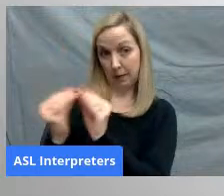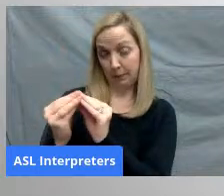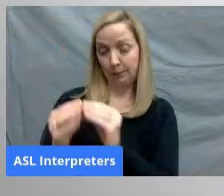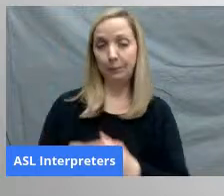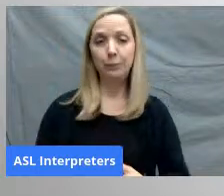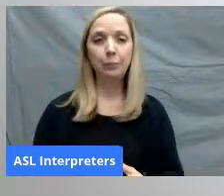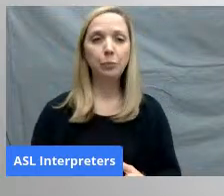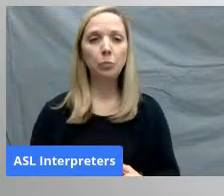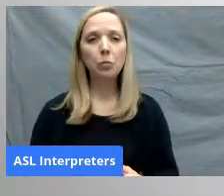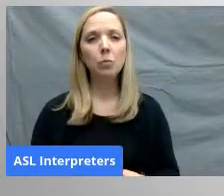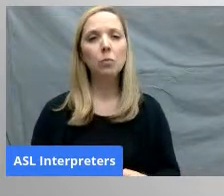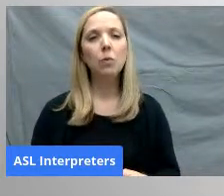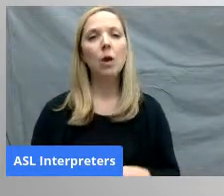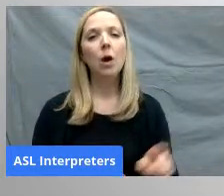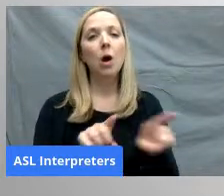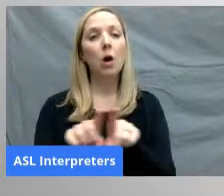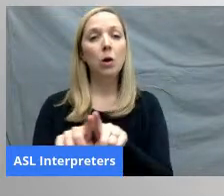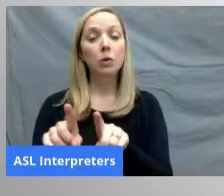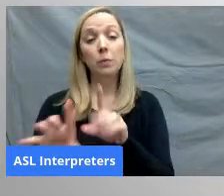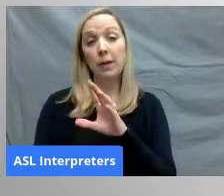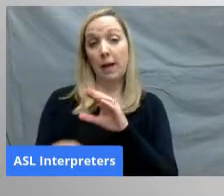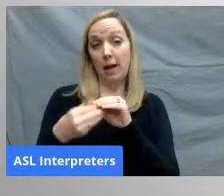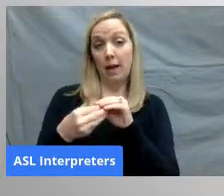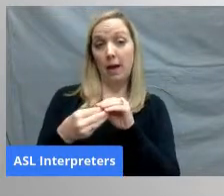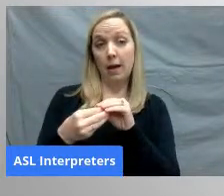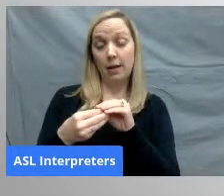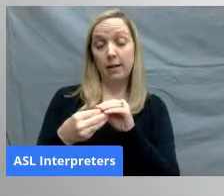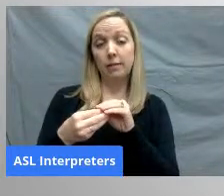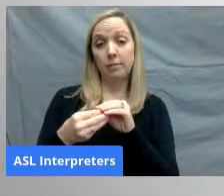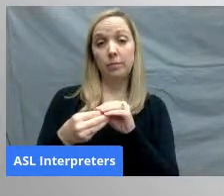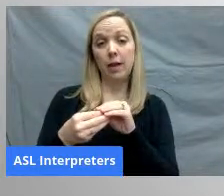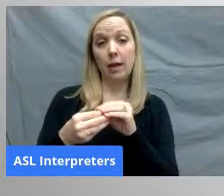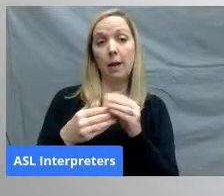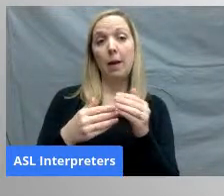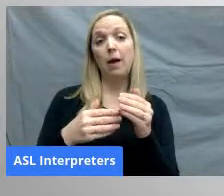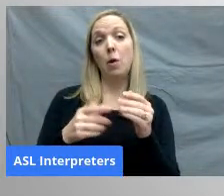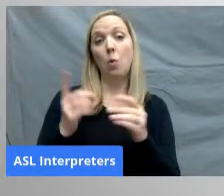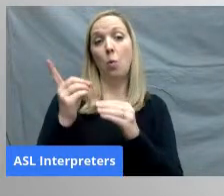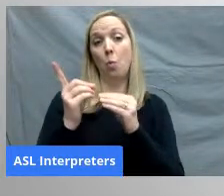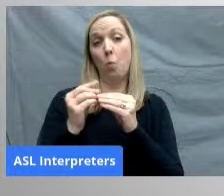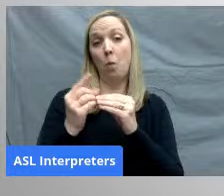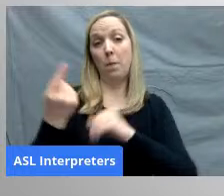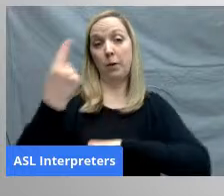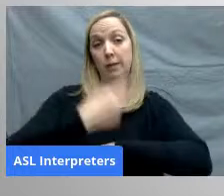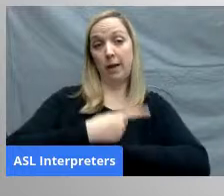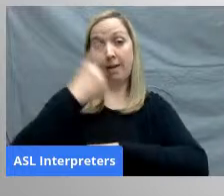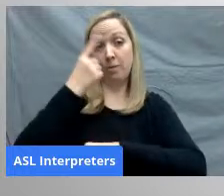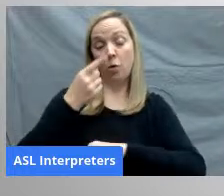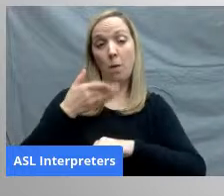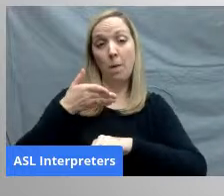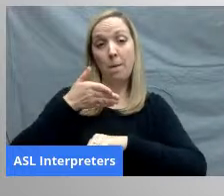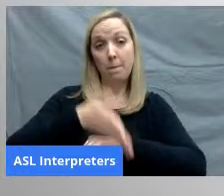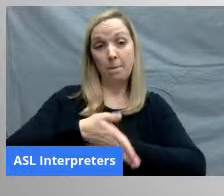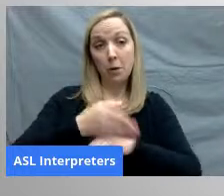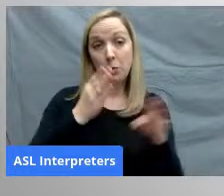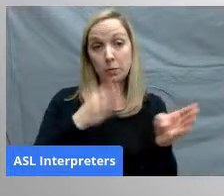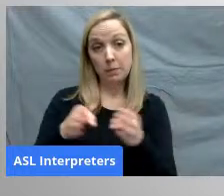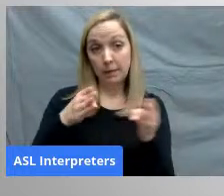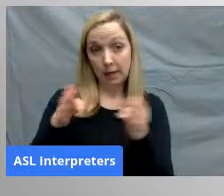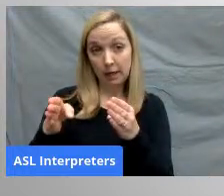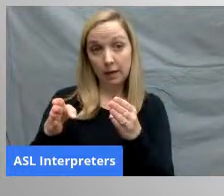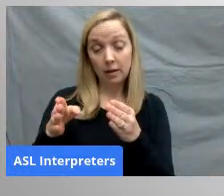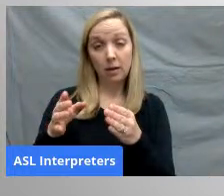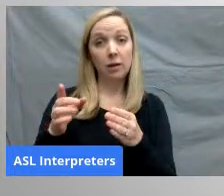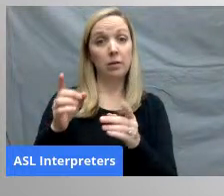additional post-planning day for staff. This was a resounding big win as it relates to our teachers, because